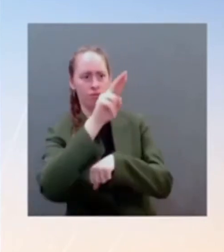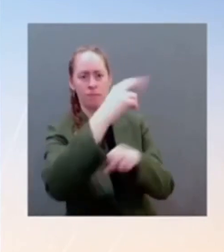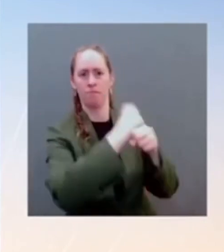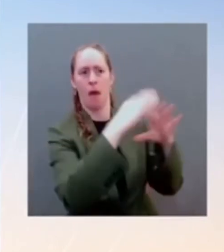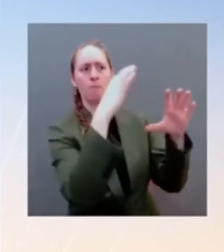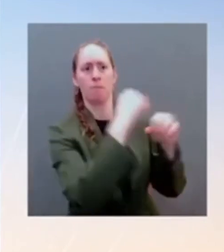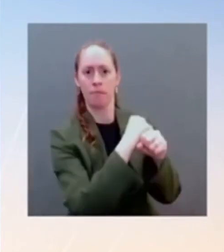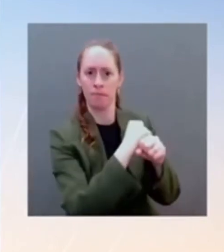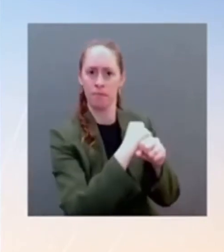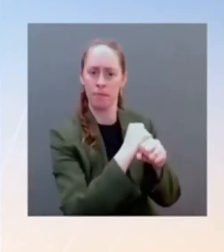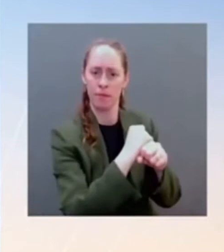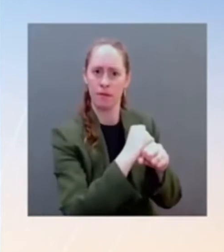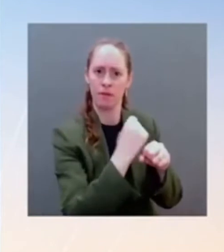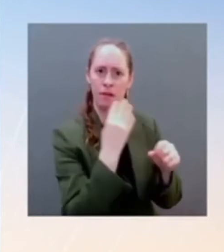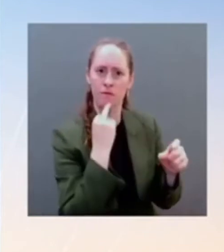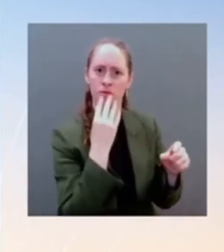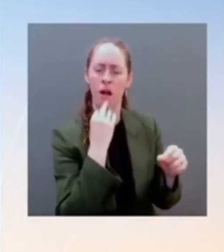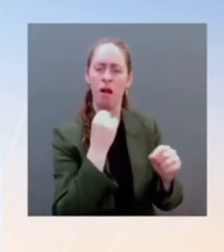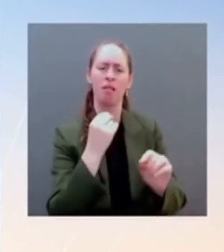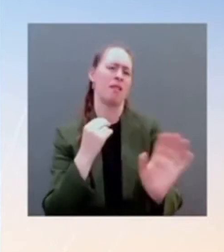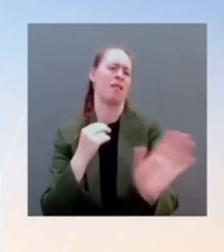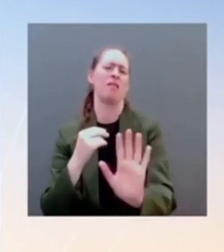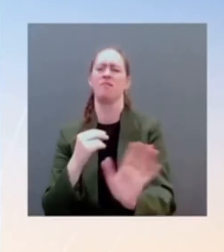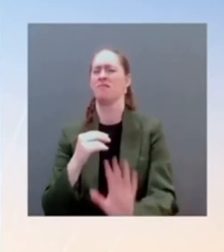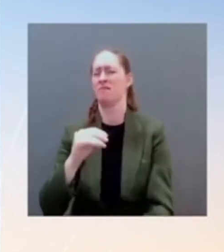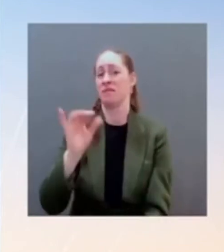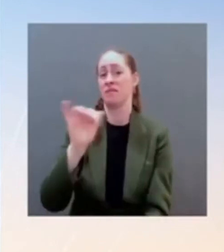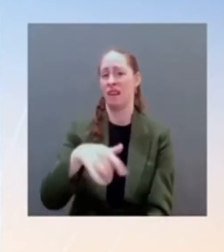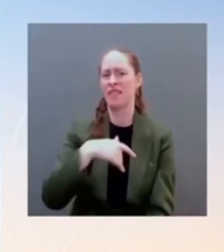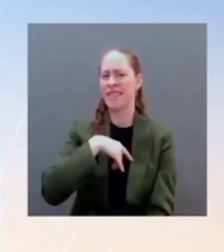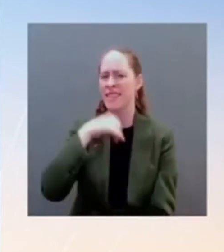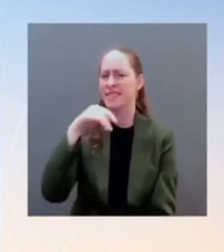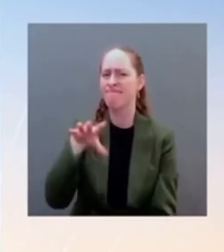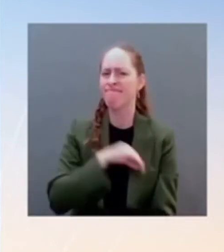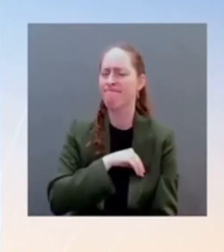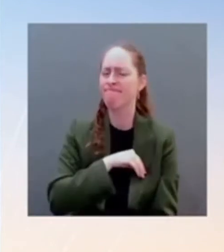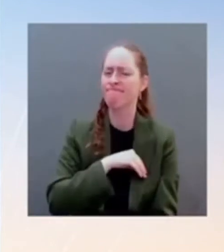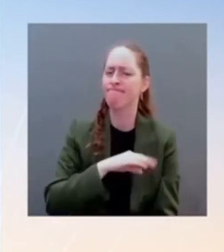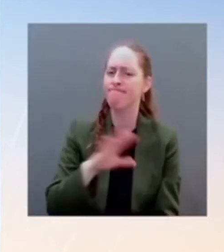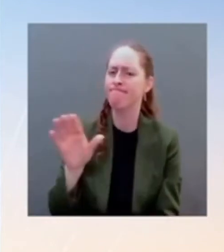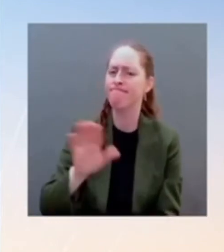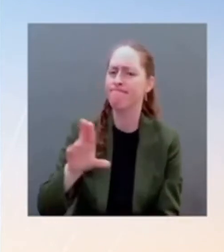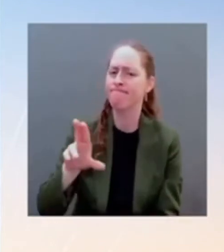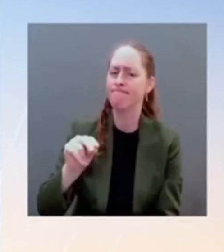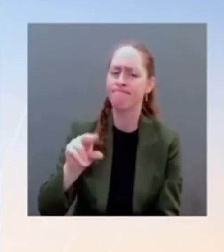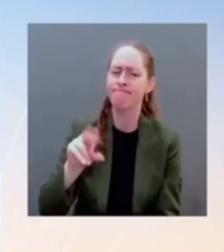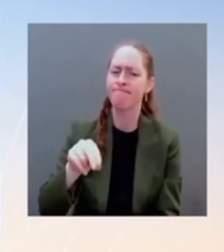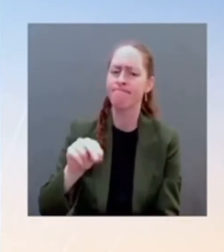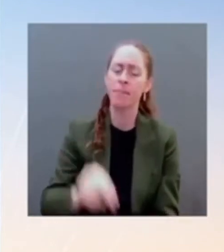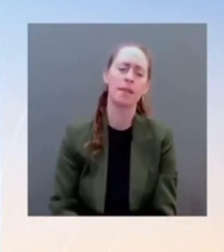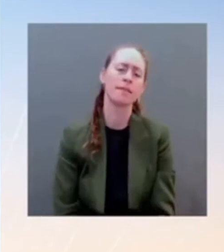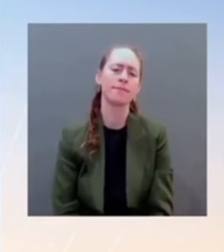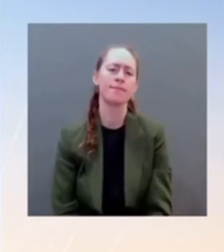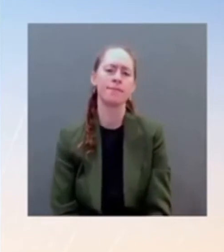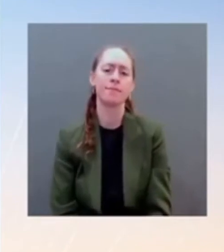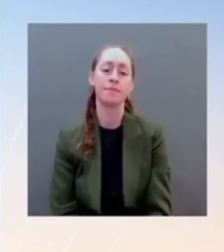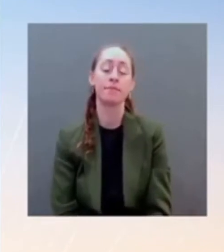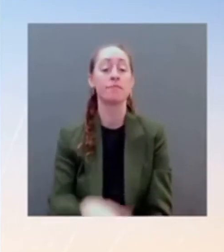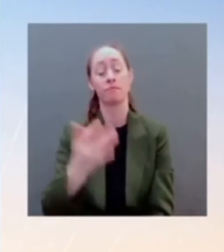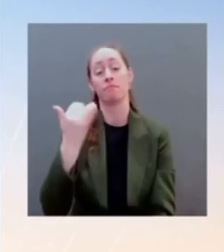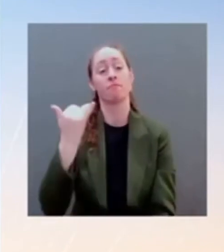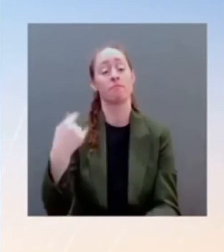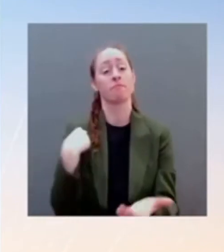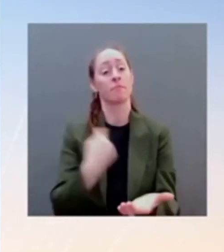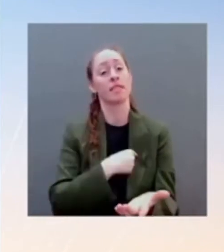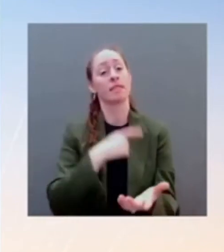morning. He accepted an invitation by Prime Minister Bennett to visit Israel in the coming months. Specific date yet. He took note of